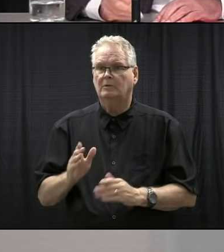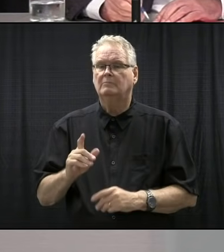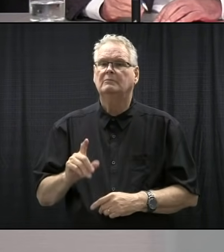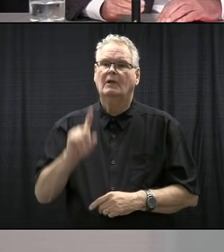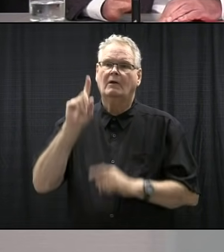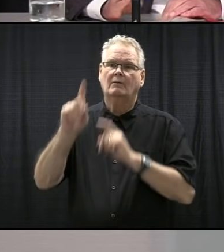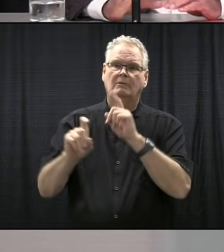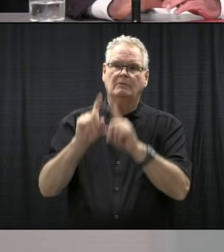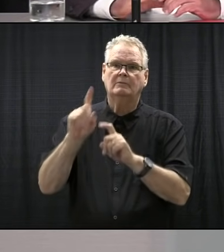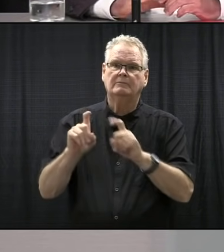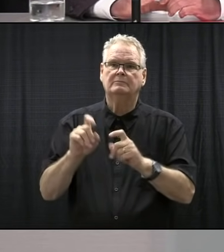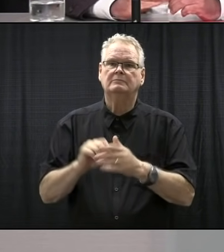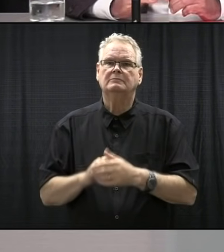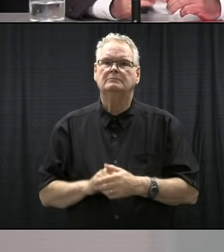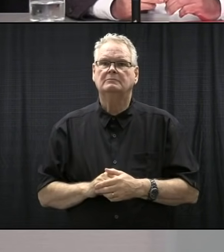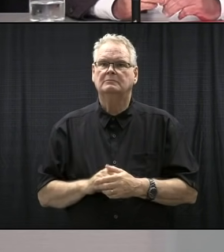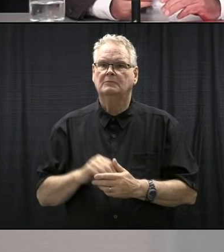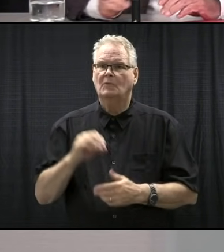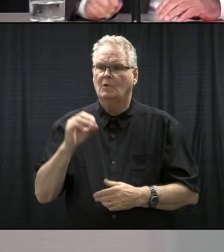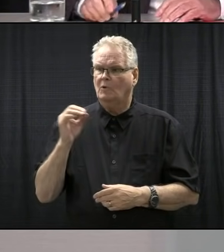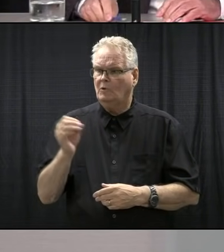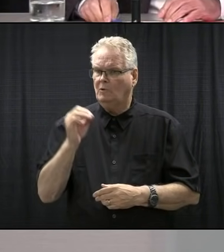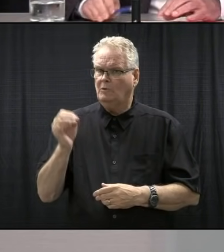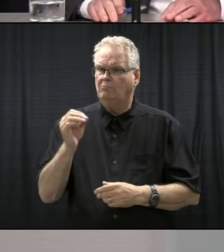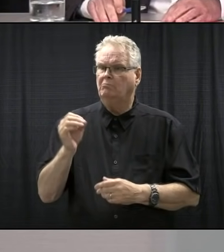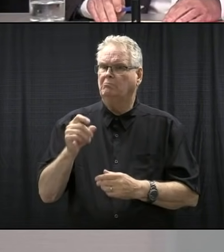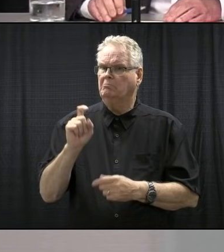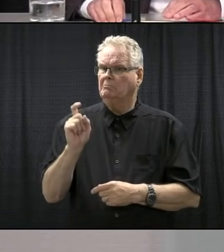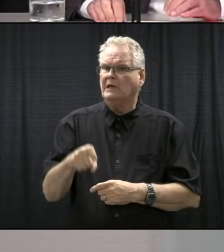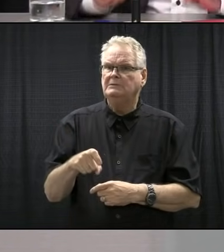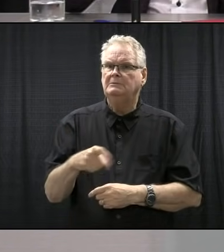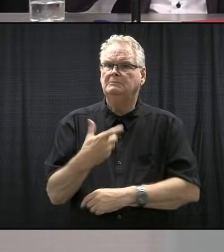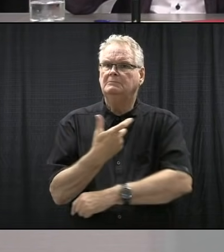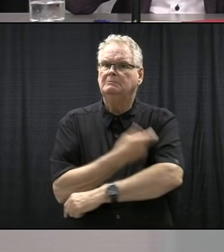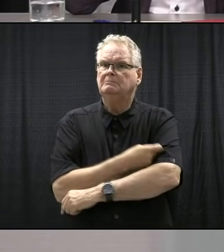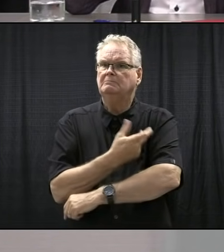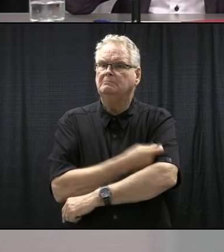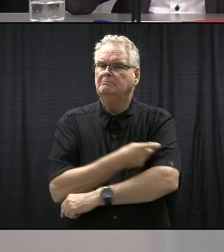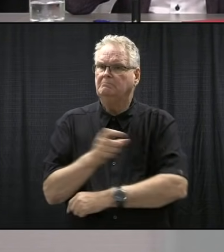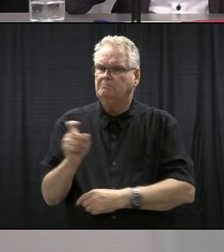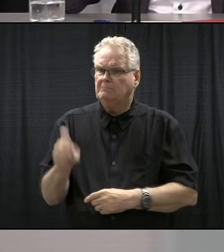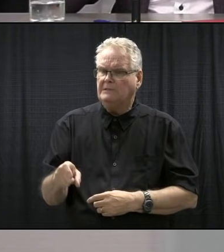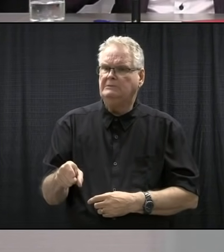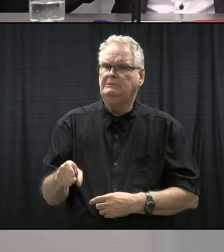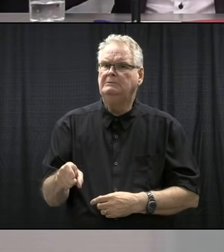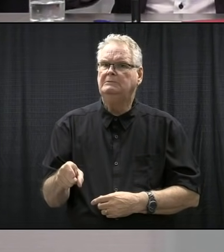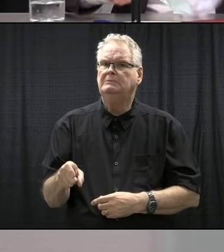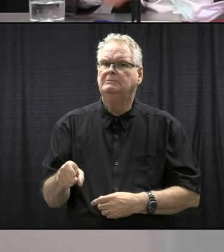mandating vaccines in some sectors, or they're requiring regular testing. What is the plan here?